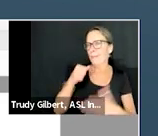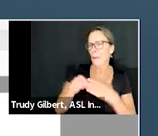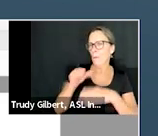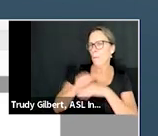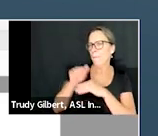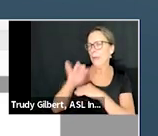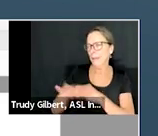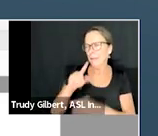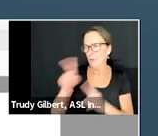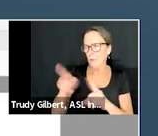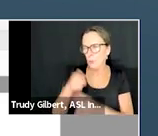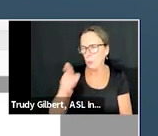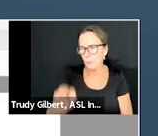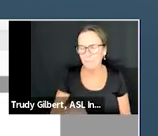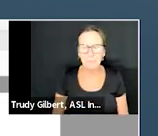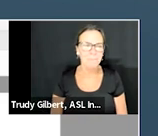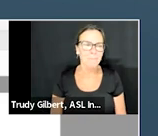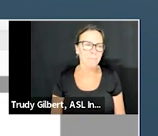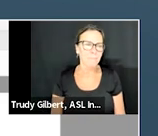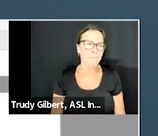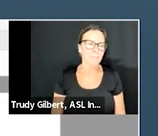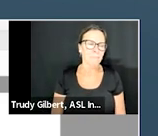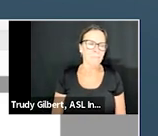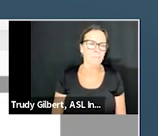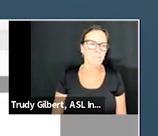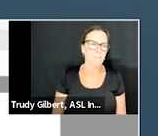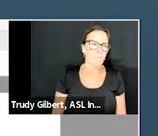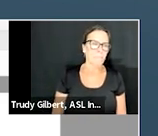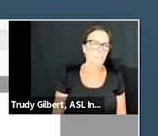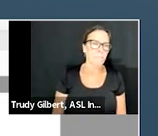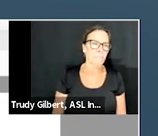Next slide, please.